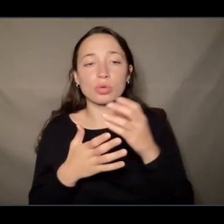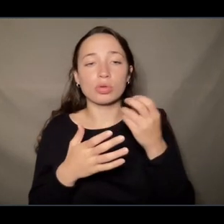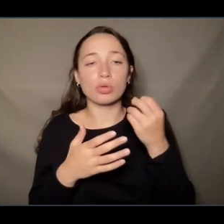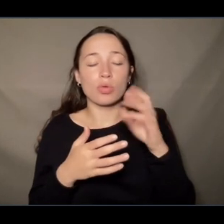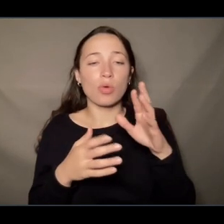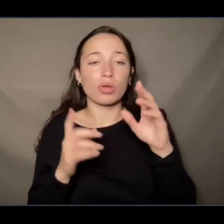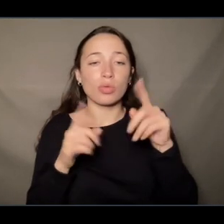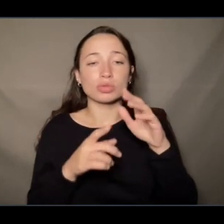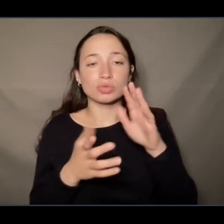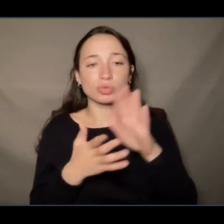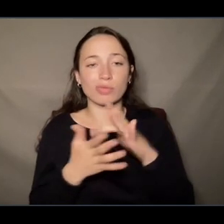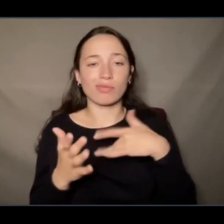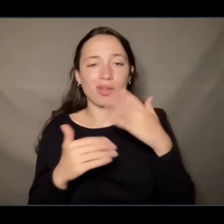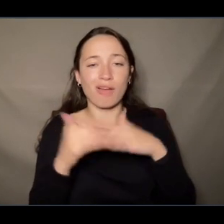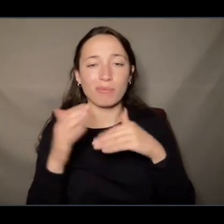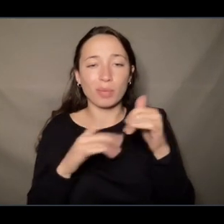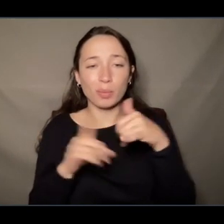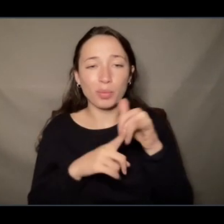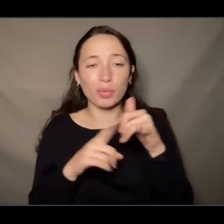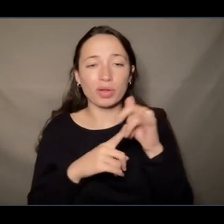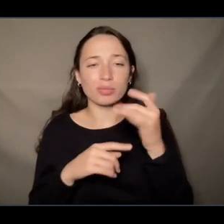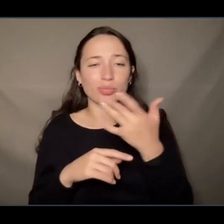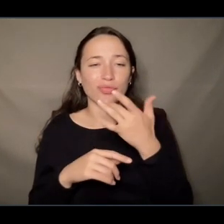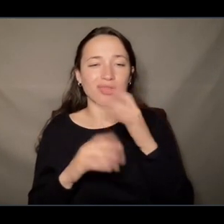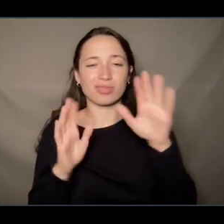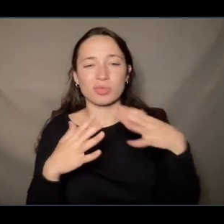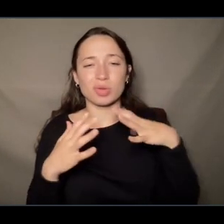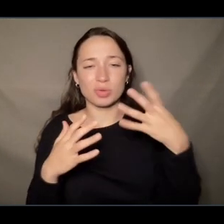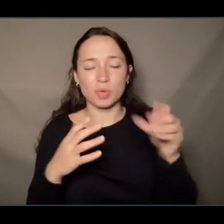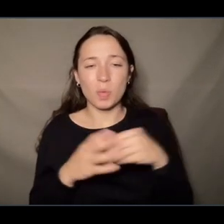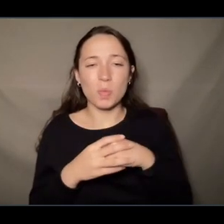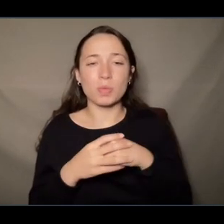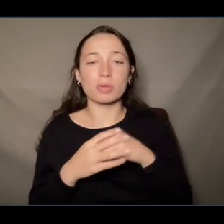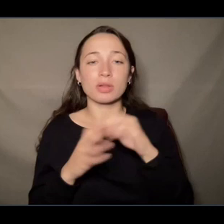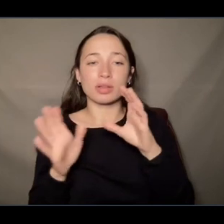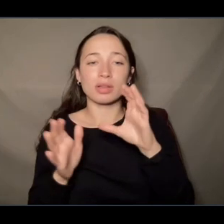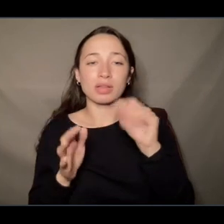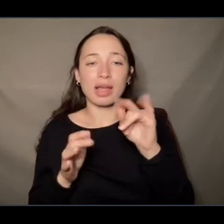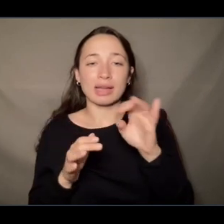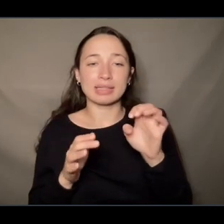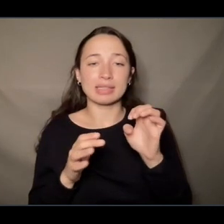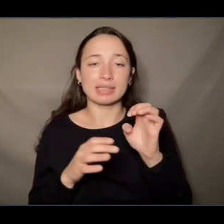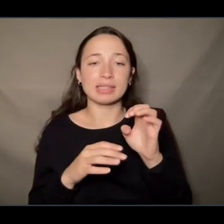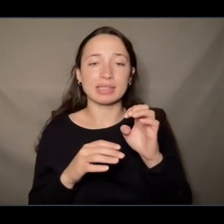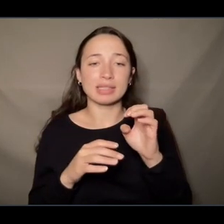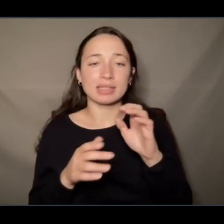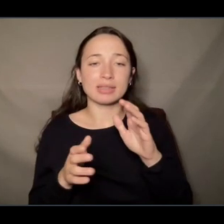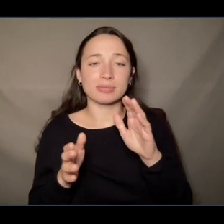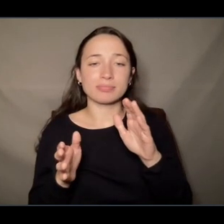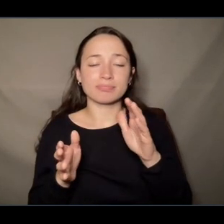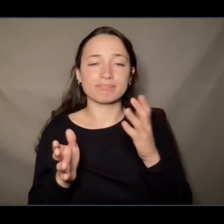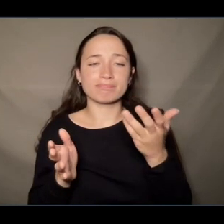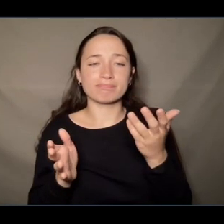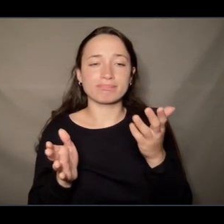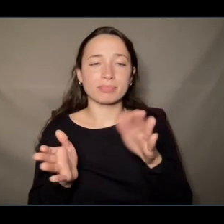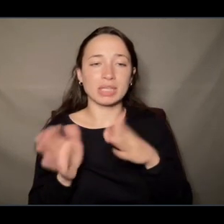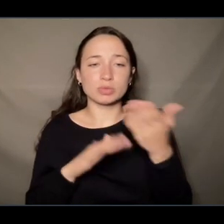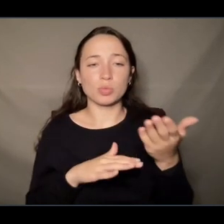bullied or go to school and feel uncomfortable, they would prefer not to go. Well, Kate passed away